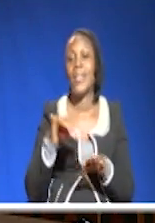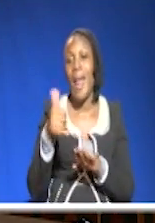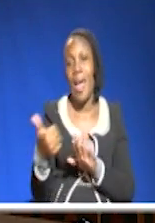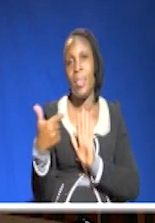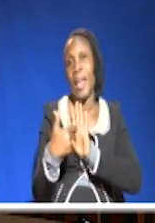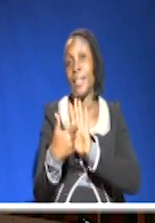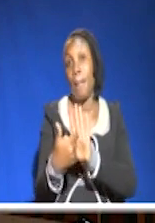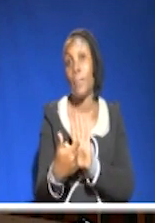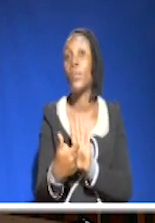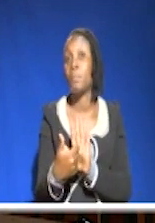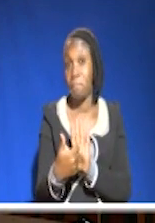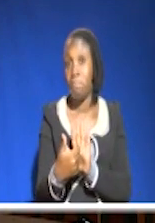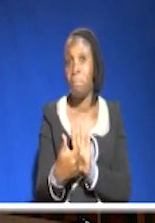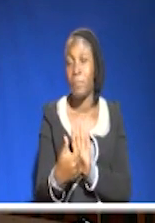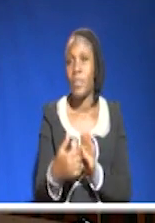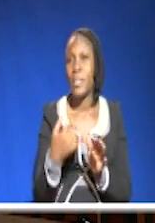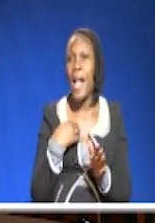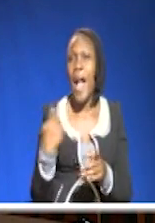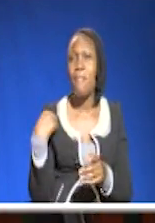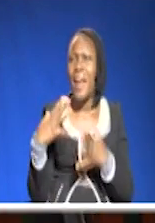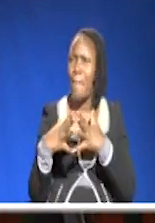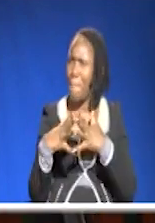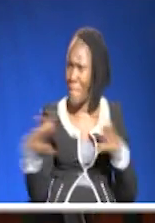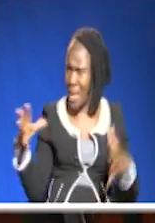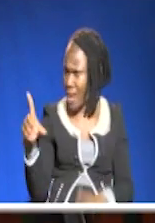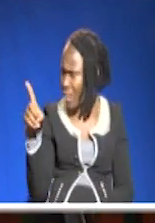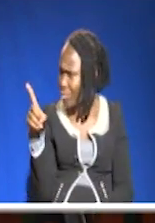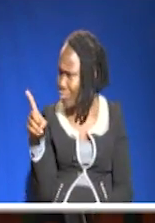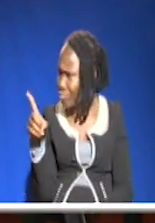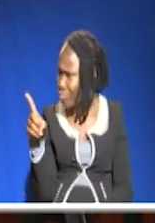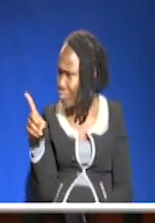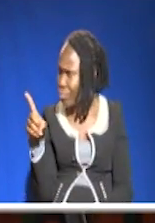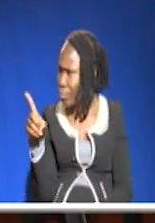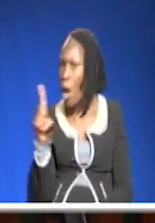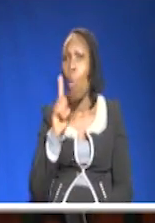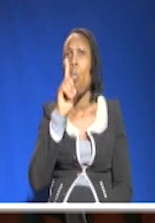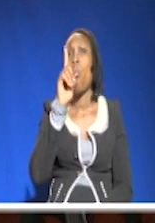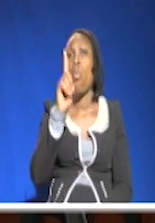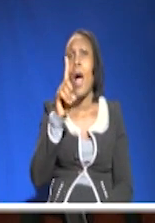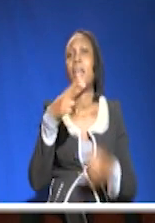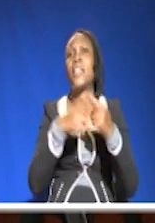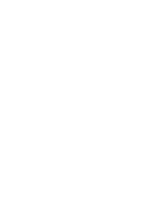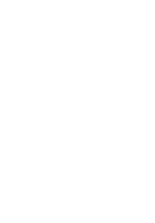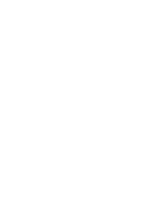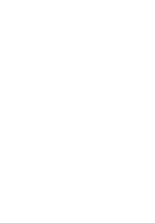example. We have a big digit here, which is 174.